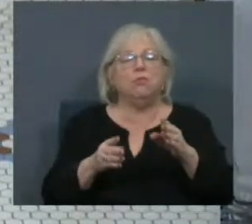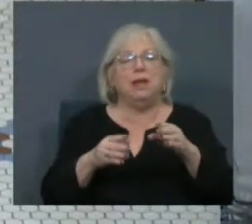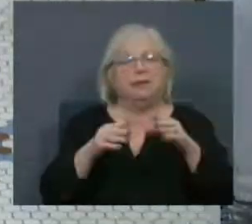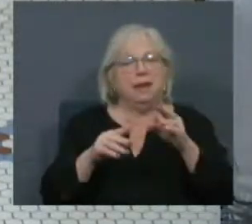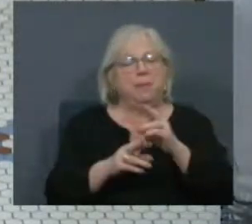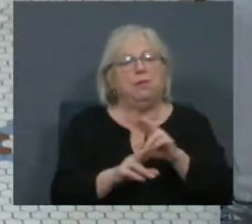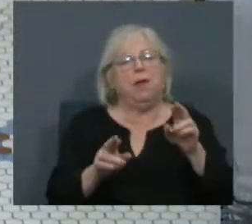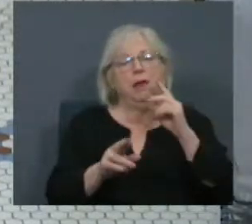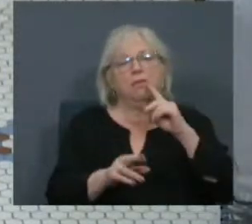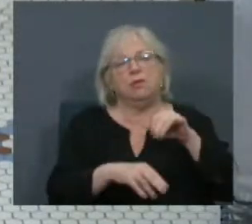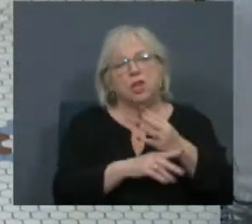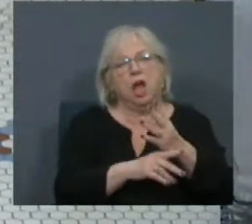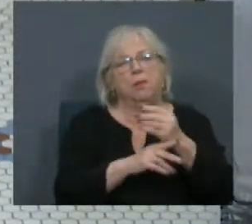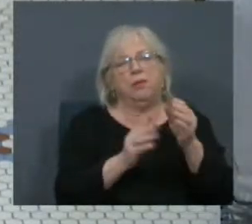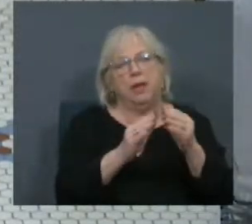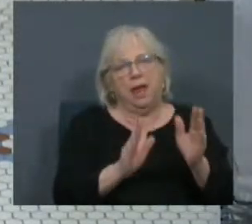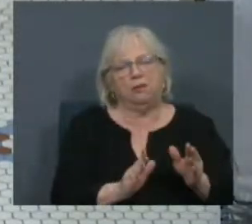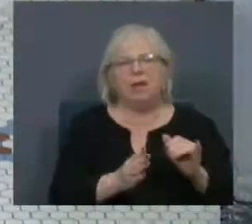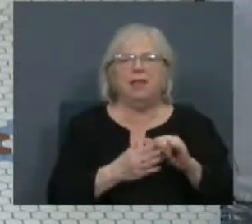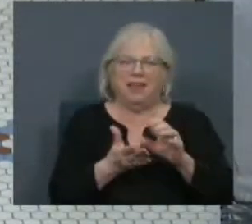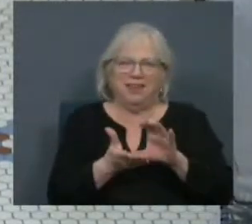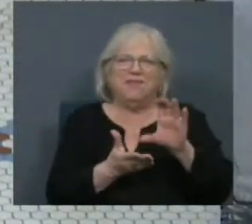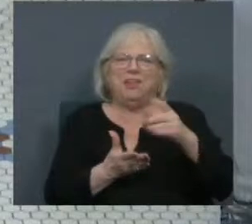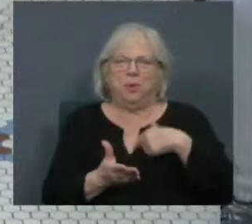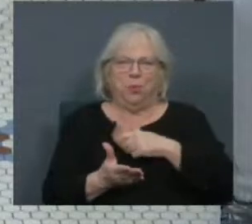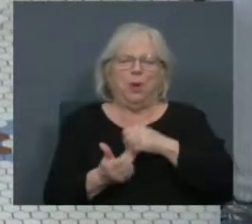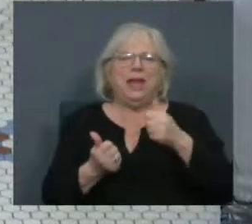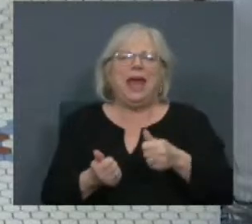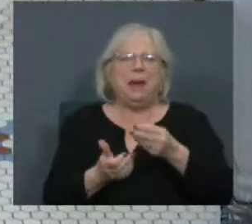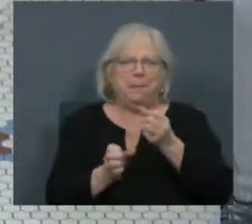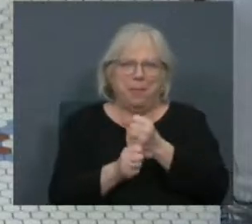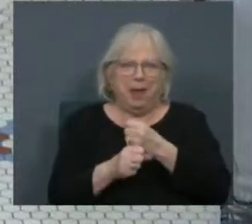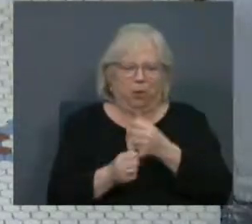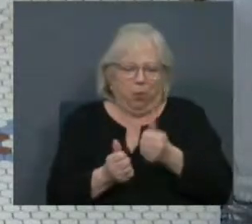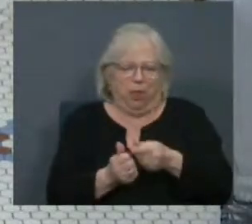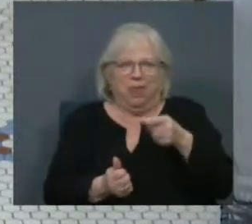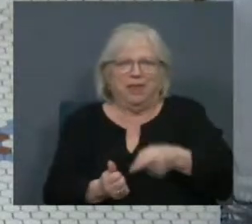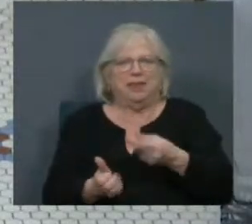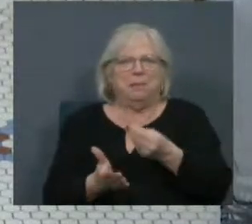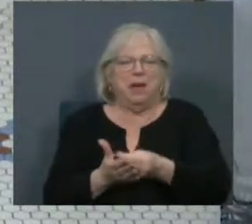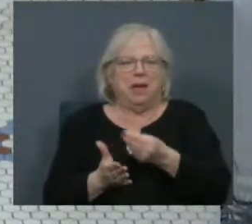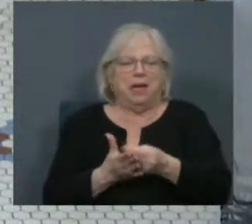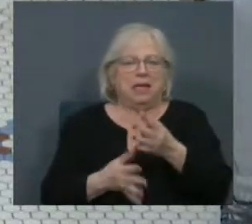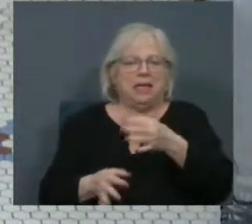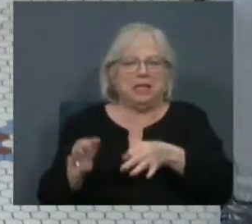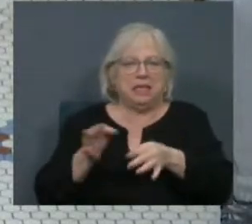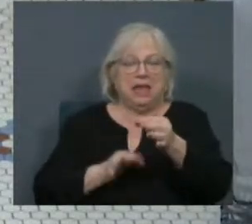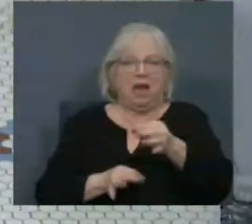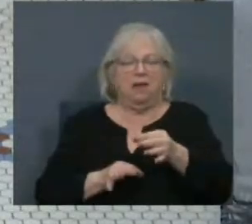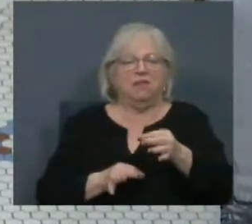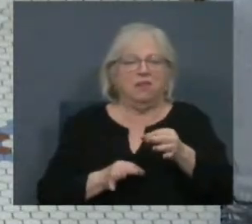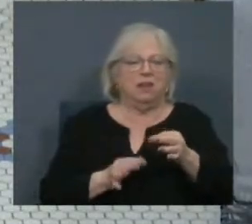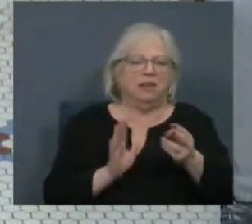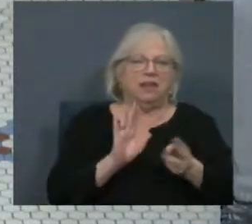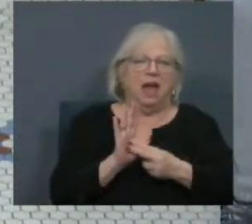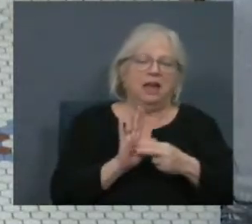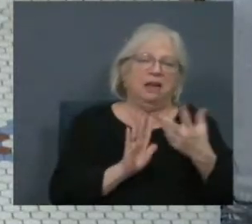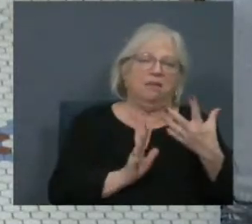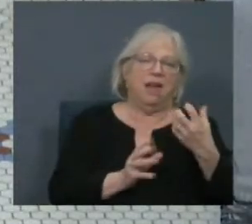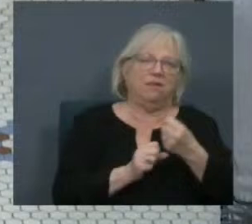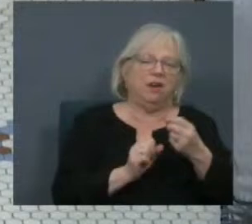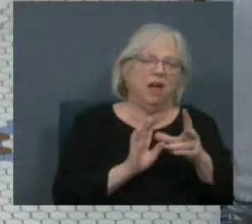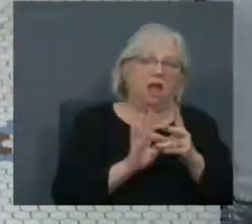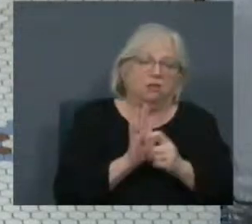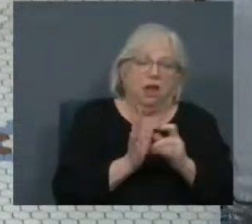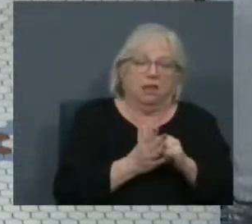ready. These are investments that we can make with this money instead of putting ourselves into a 5-year contract that we